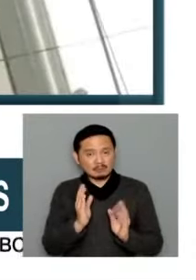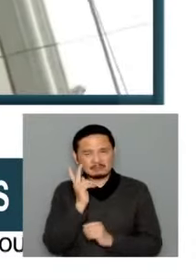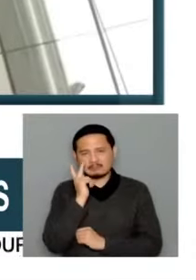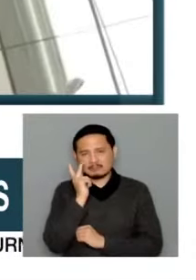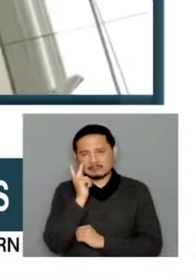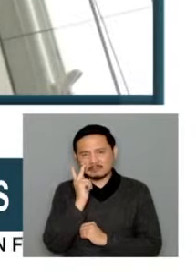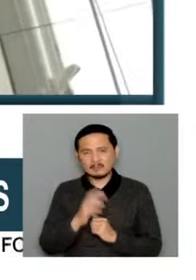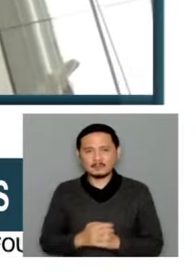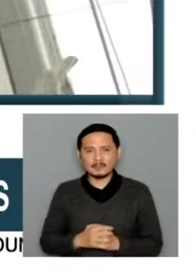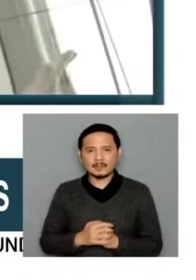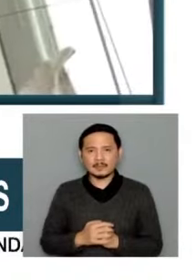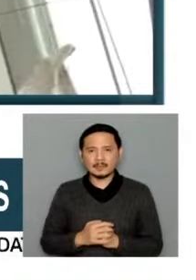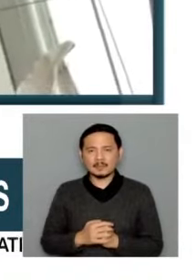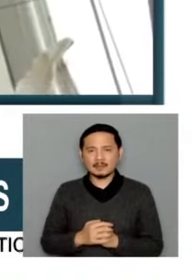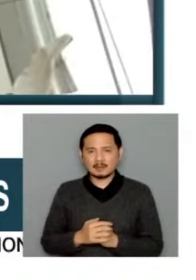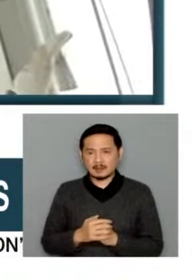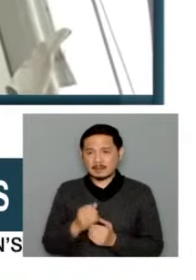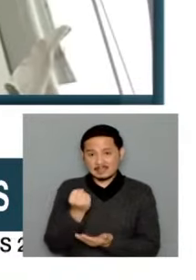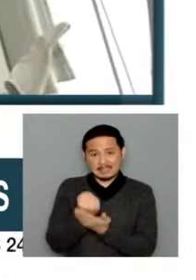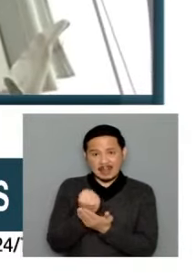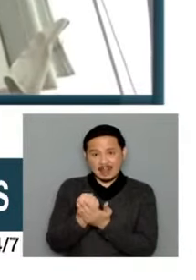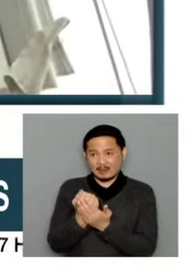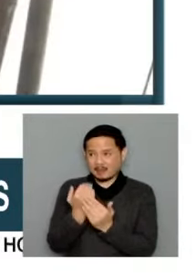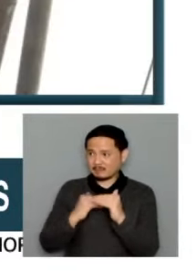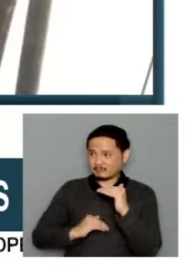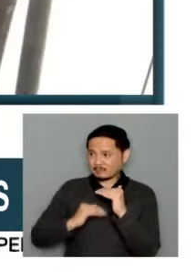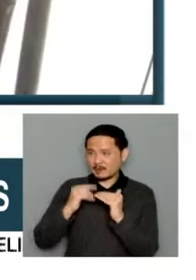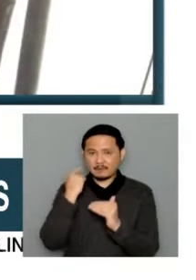of a minimum wage earner in NCR or